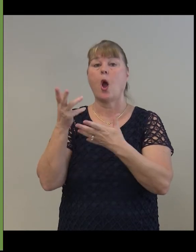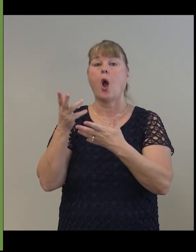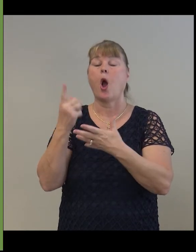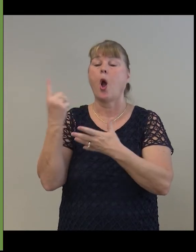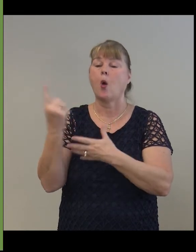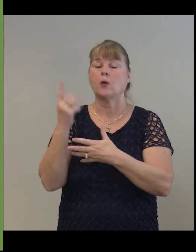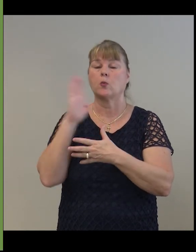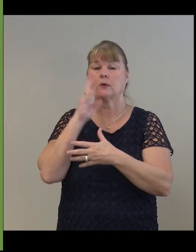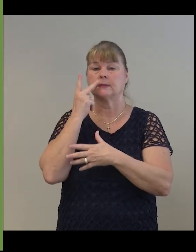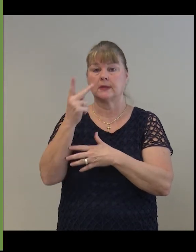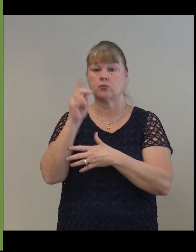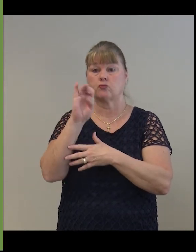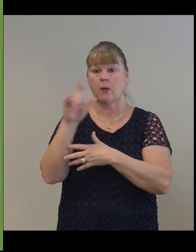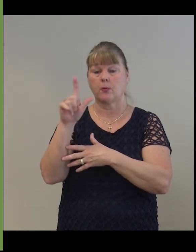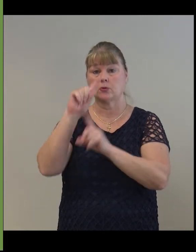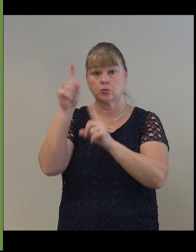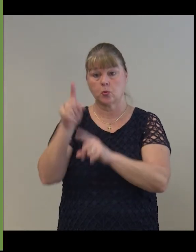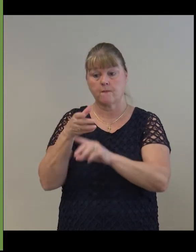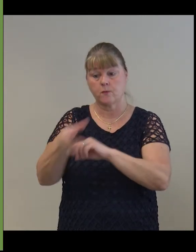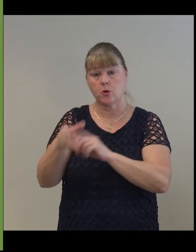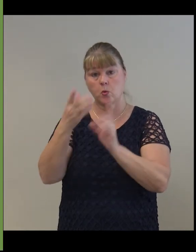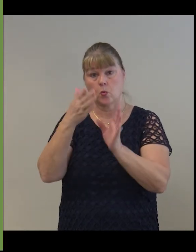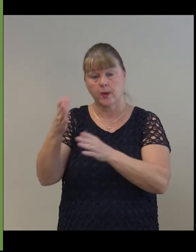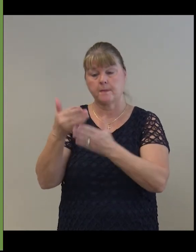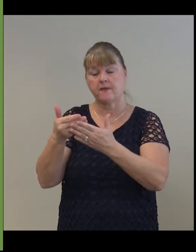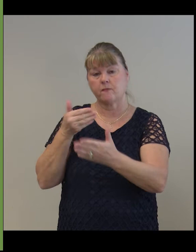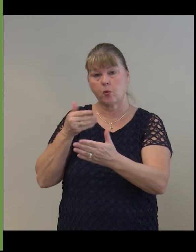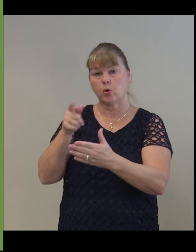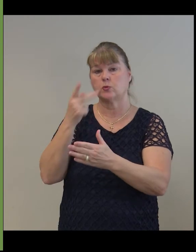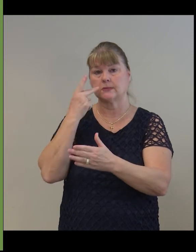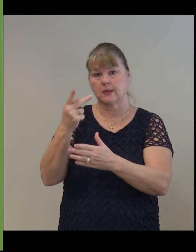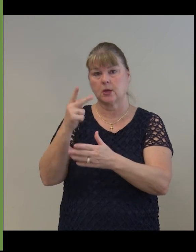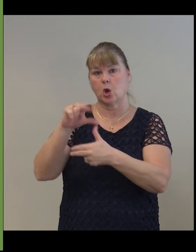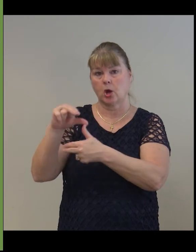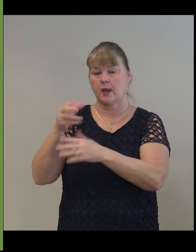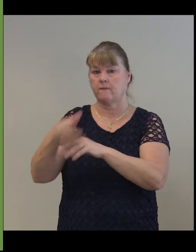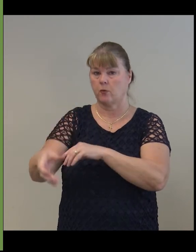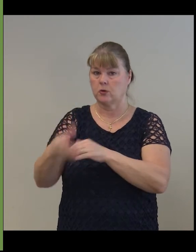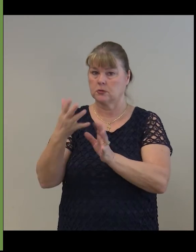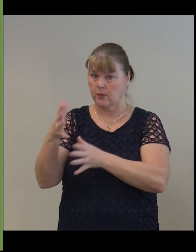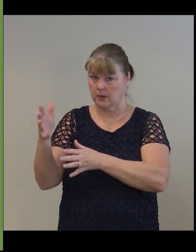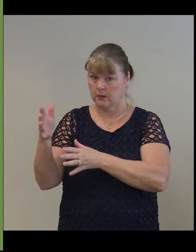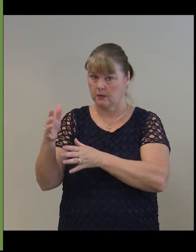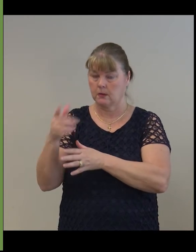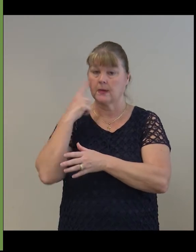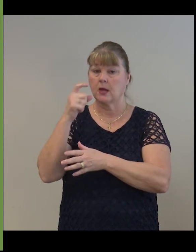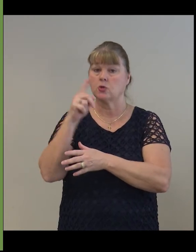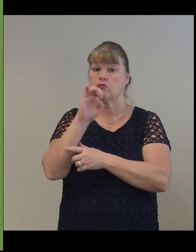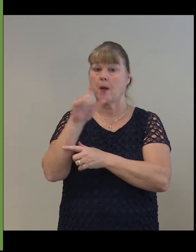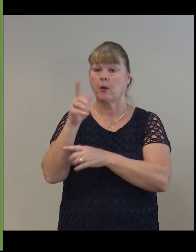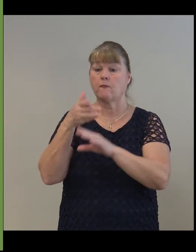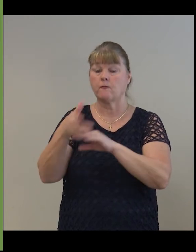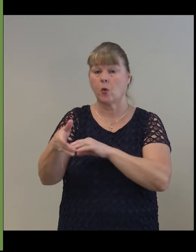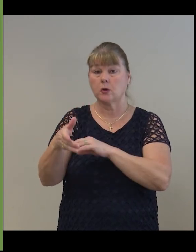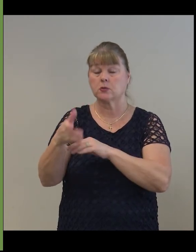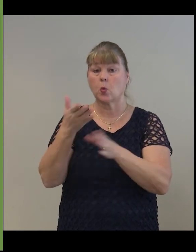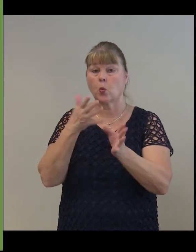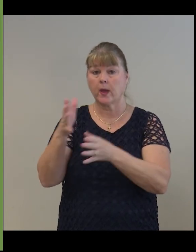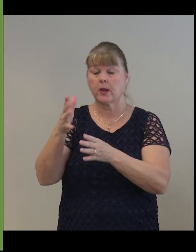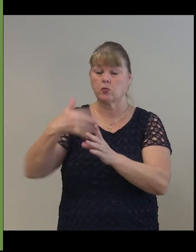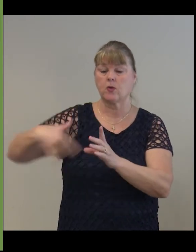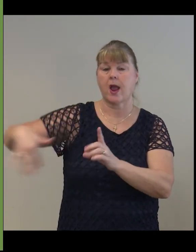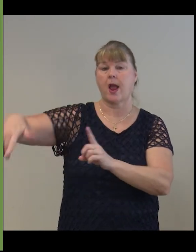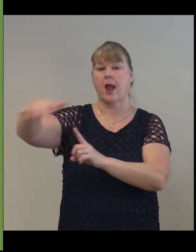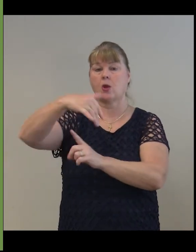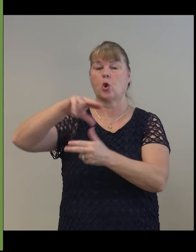those hurricane force winds, because tropical storm force winds surround those hurricane force winds, which is, again, another reason why